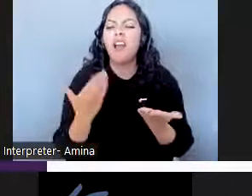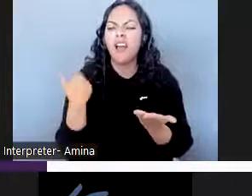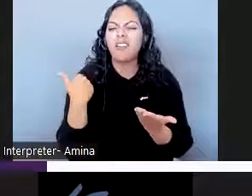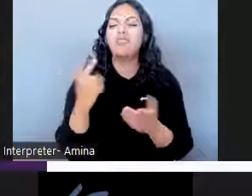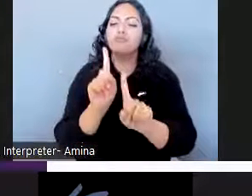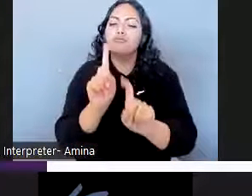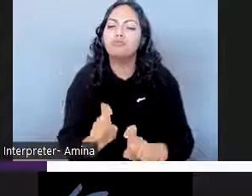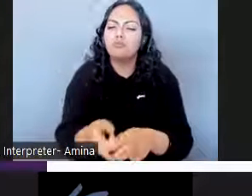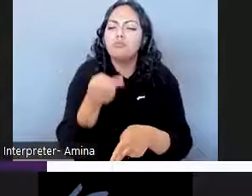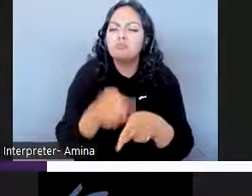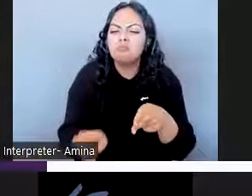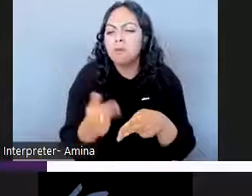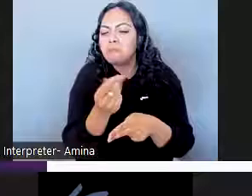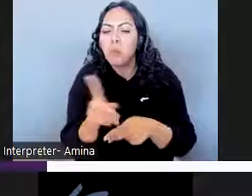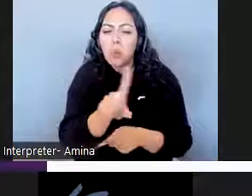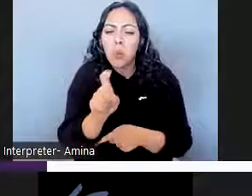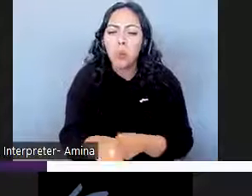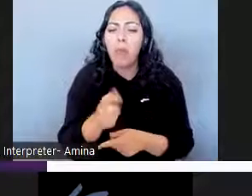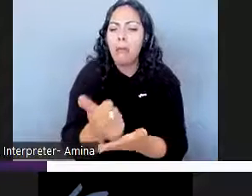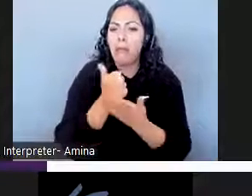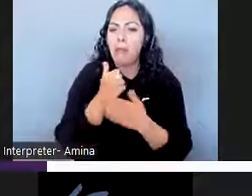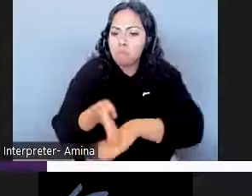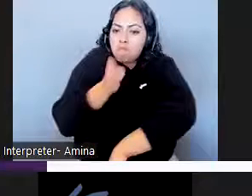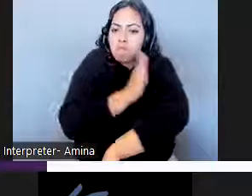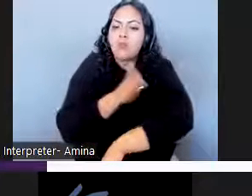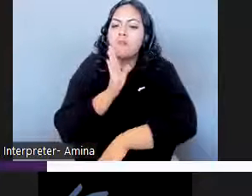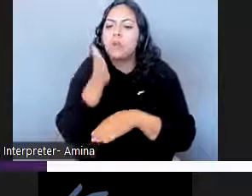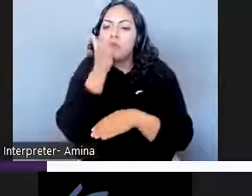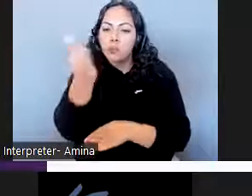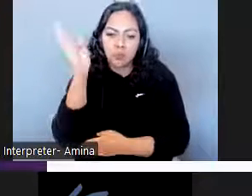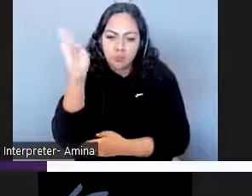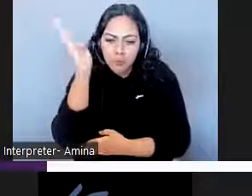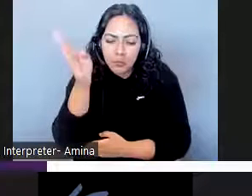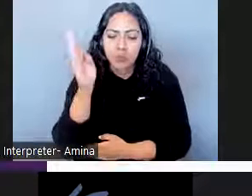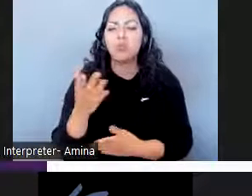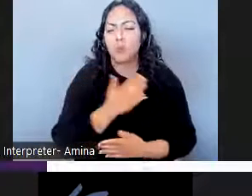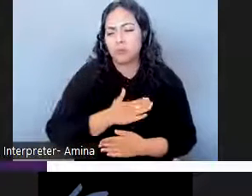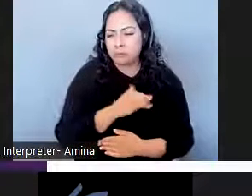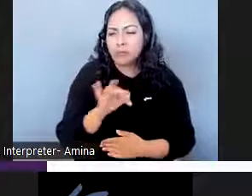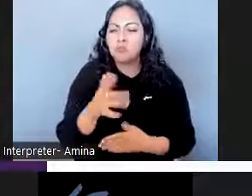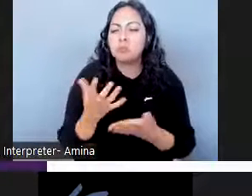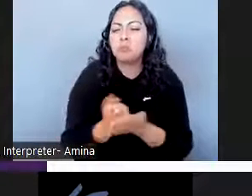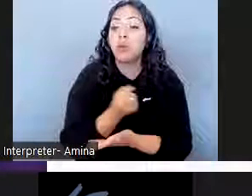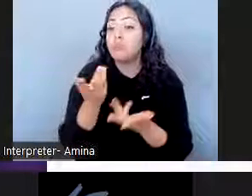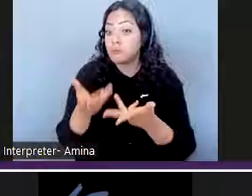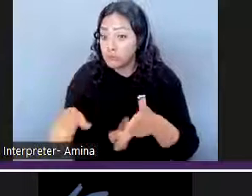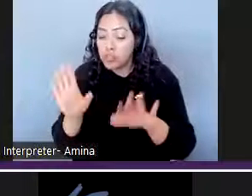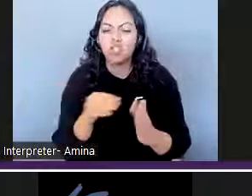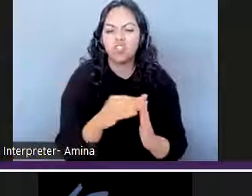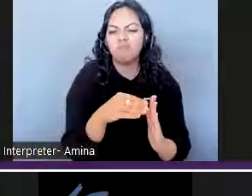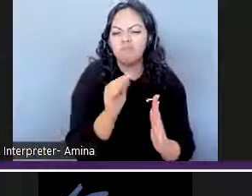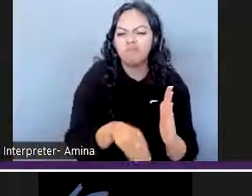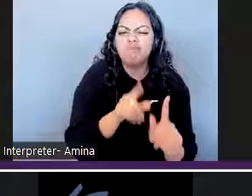your feedback and suggestions for future webinars. So we would appreciate you taking a couple minutes and completing that for us.